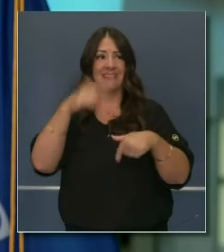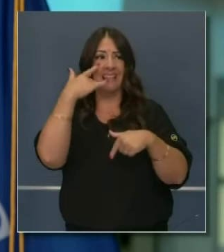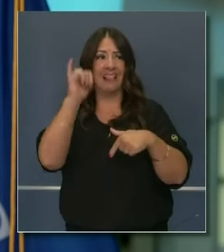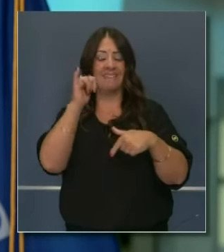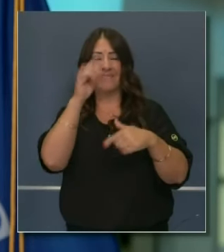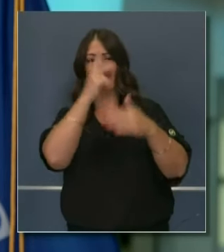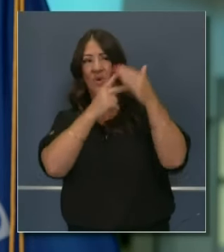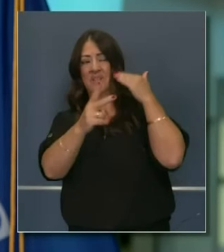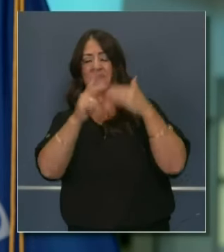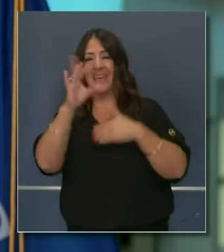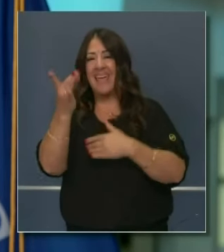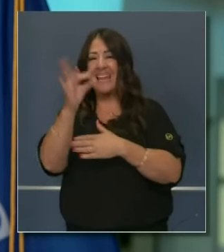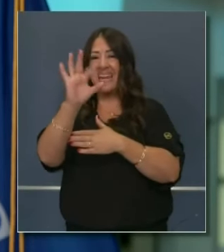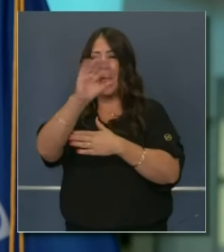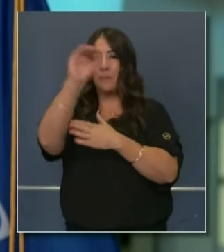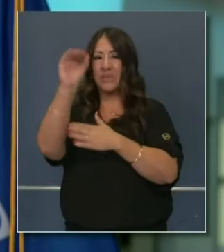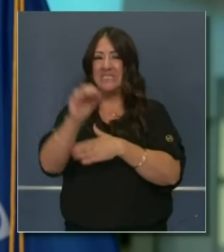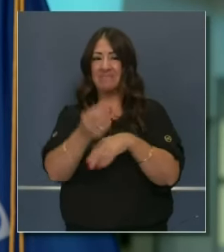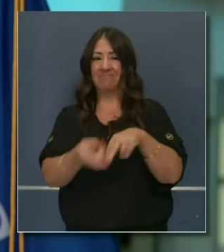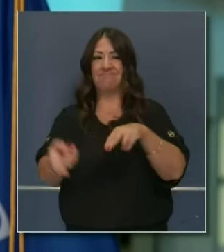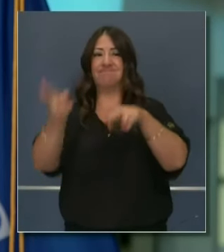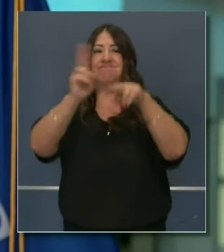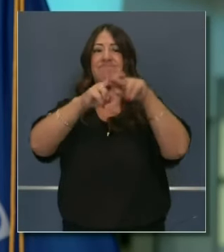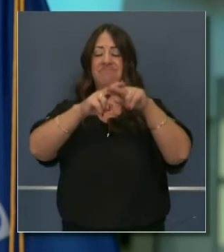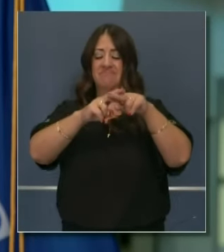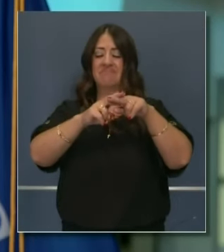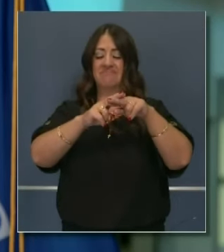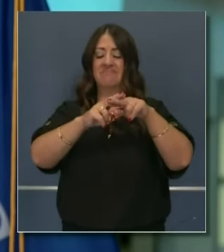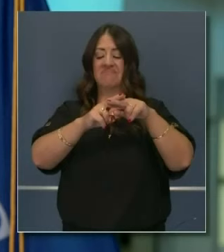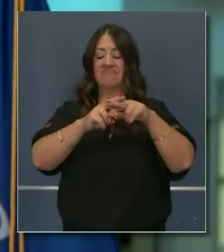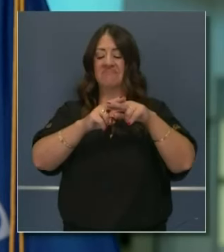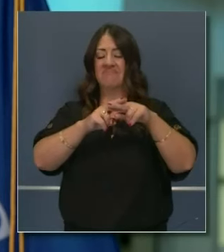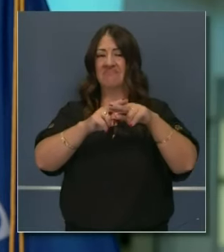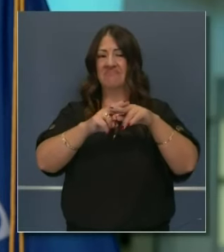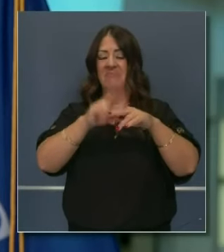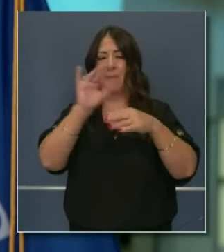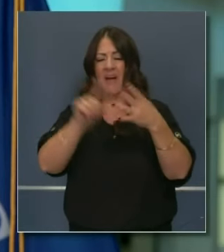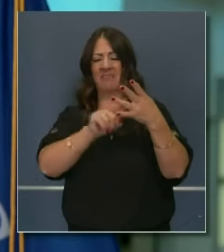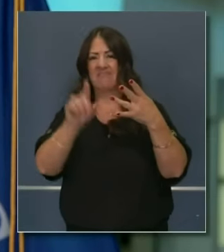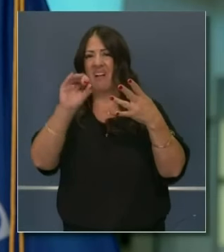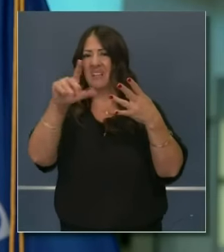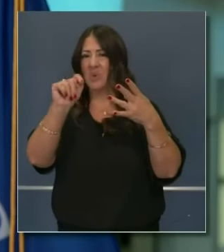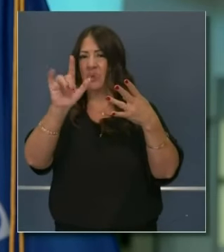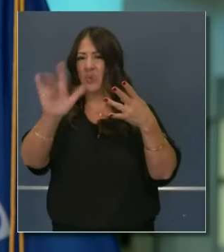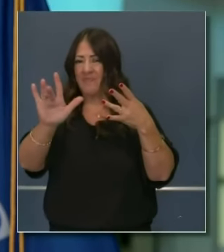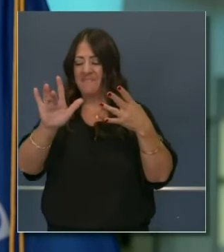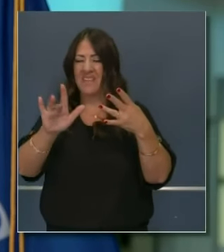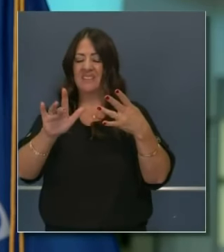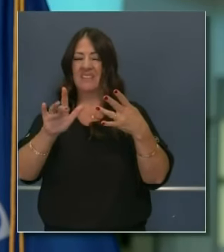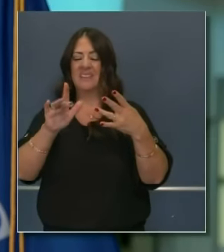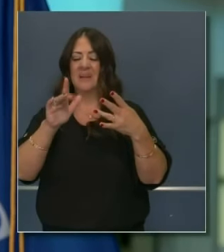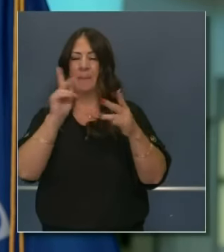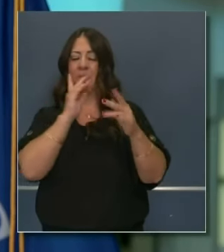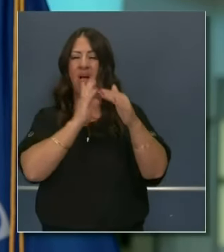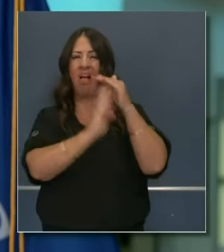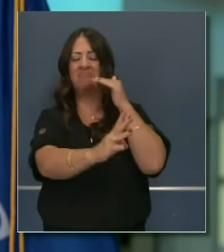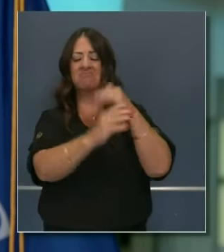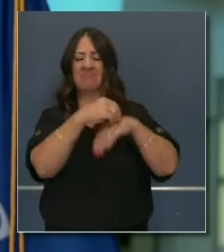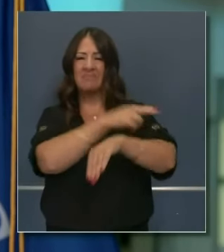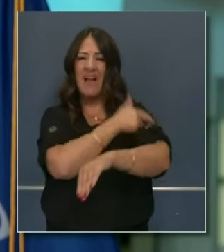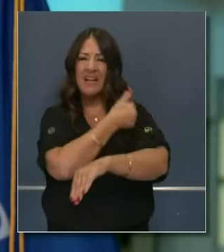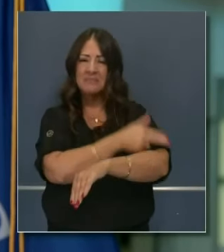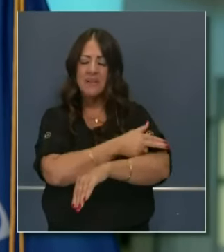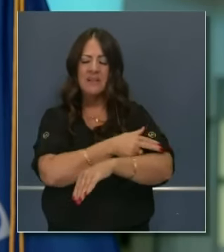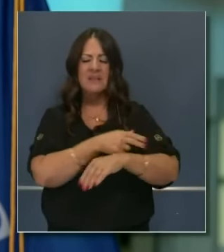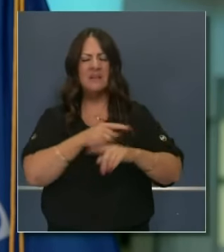89% increase in hospitalizations by October 25th. And even with what you term as the decline in the rate of